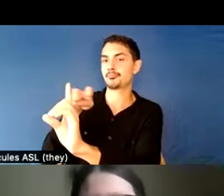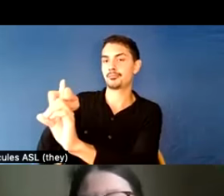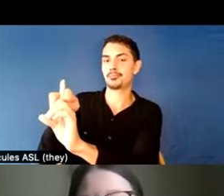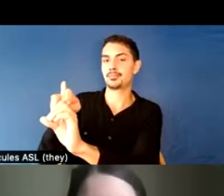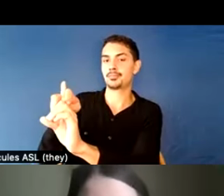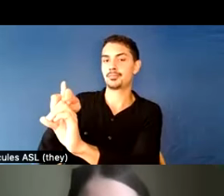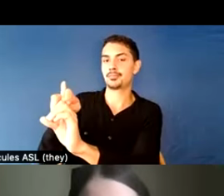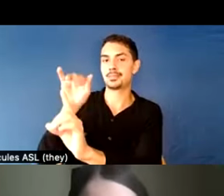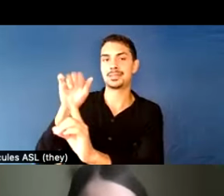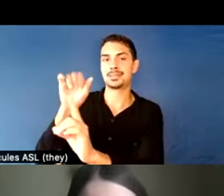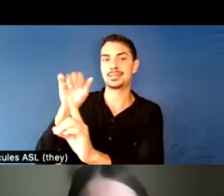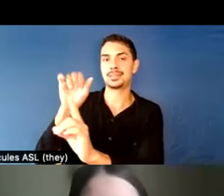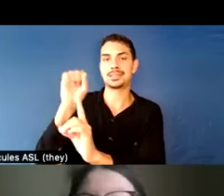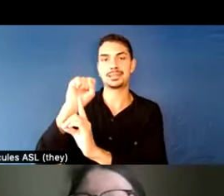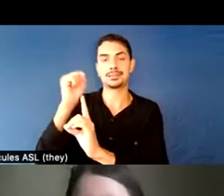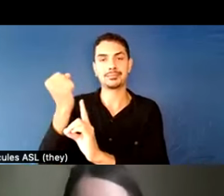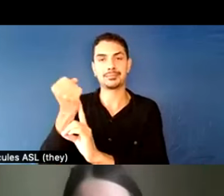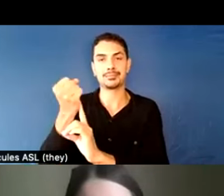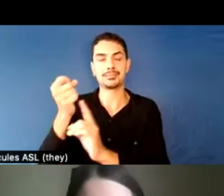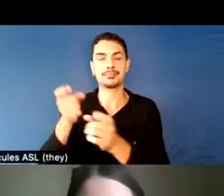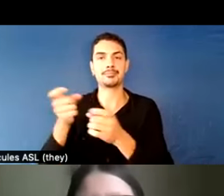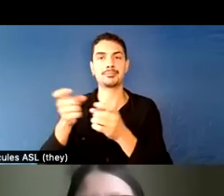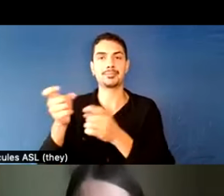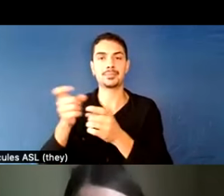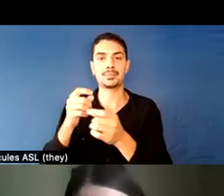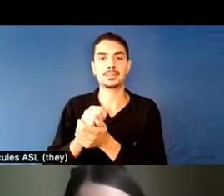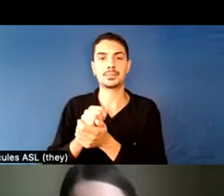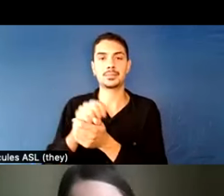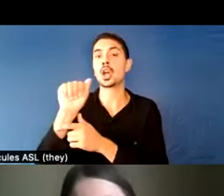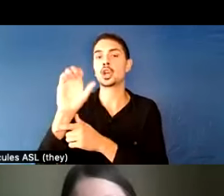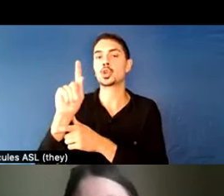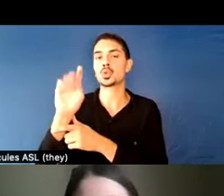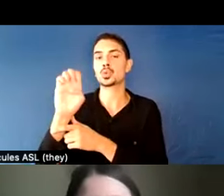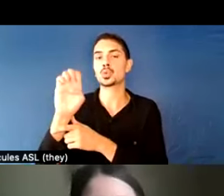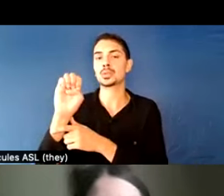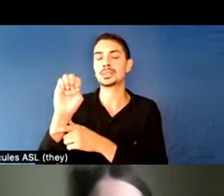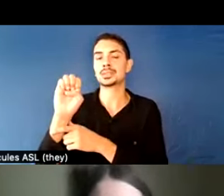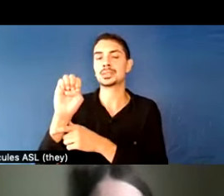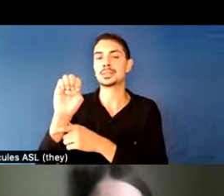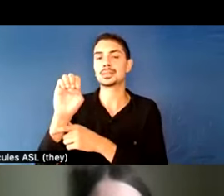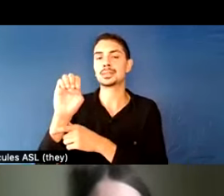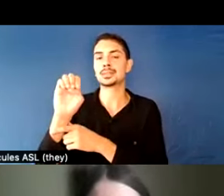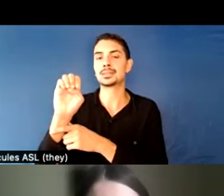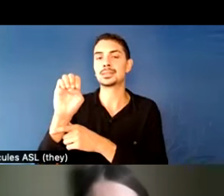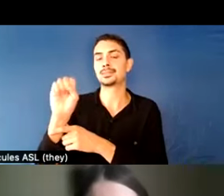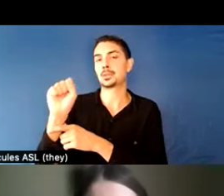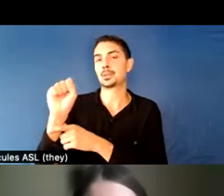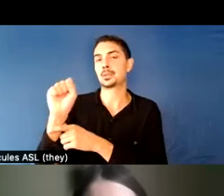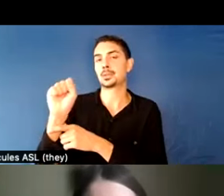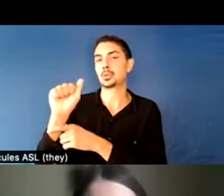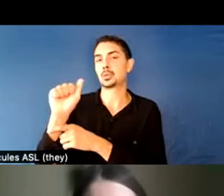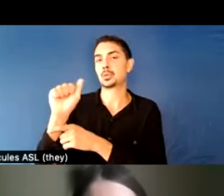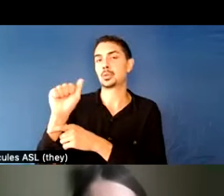management in the coming weeks as the case processes. And sometimes we found that those